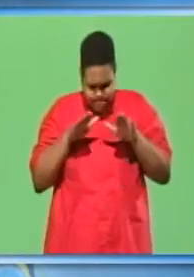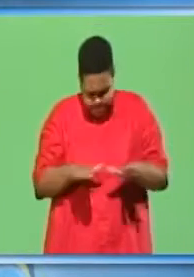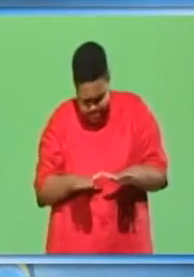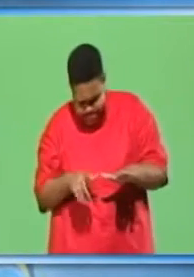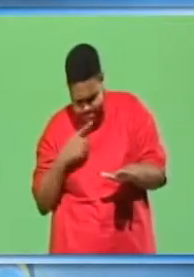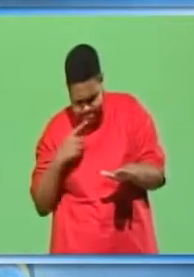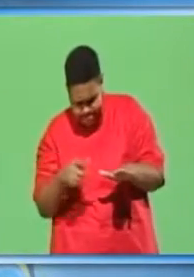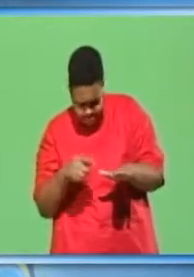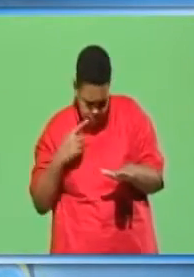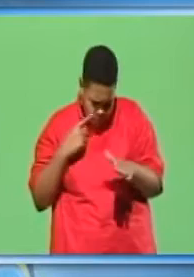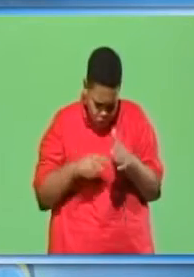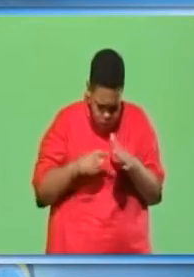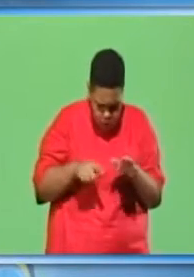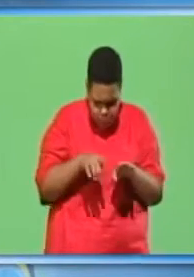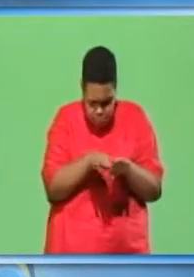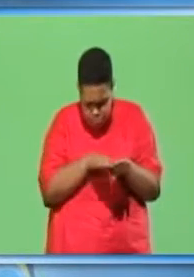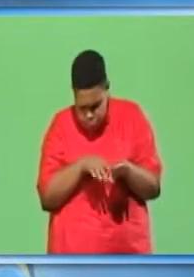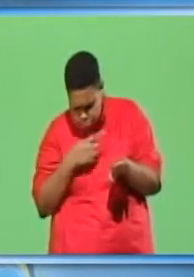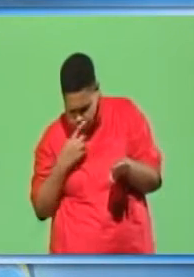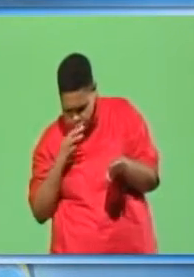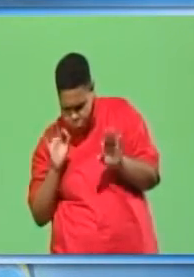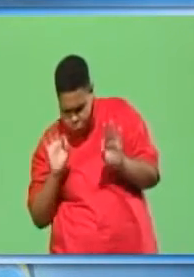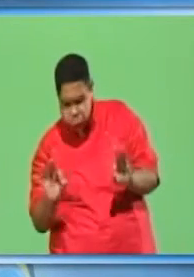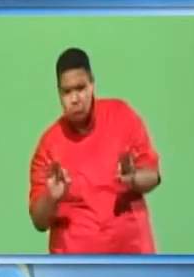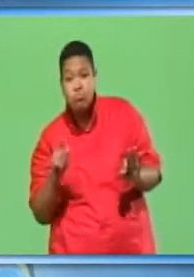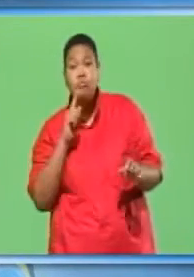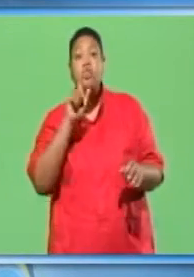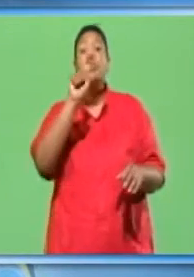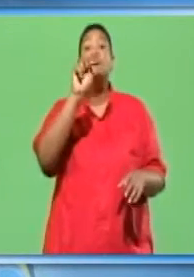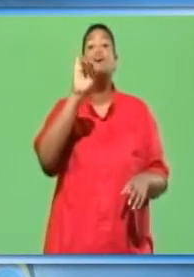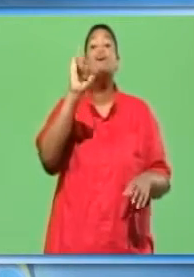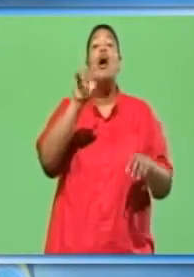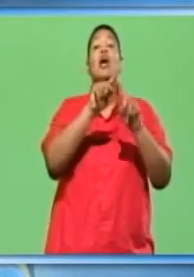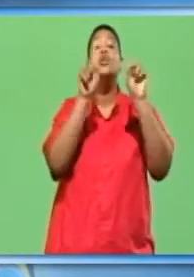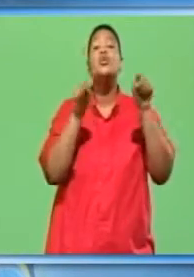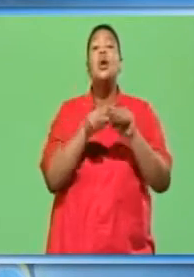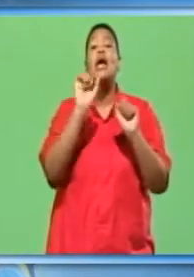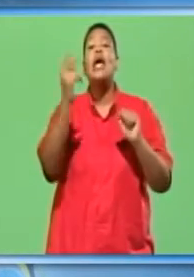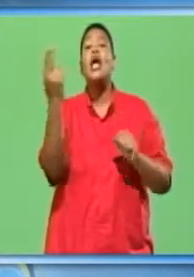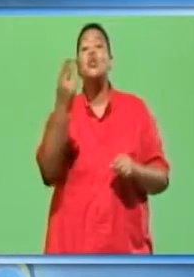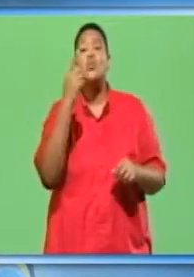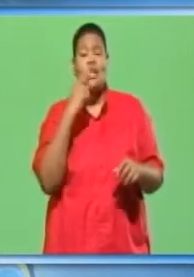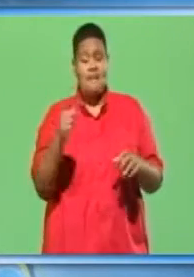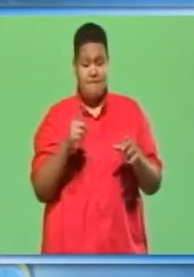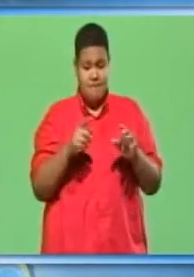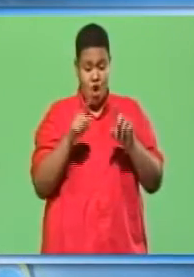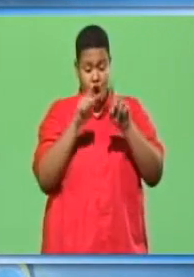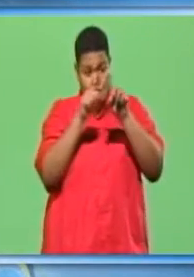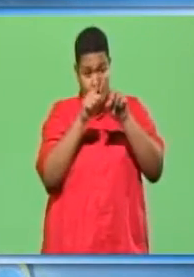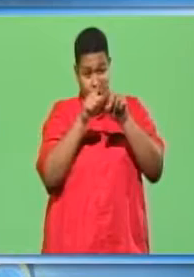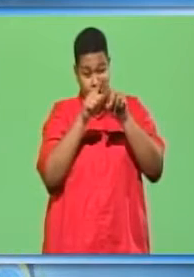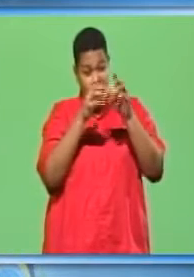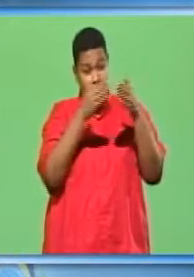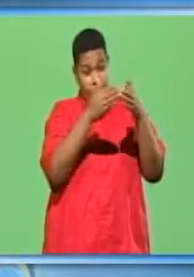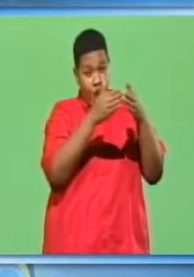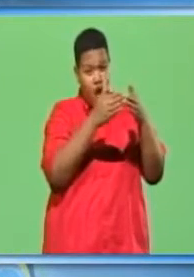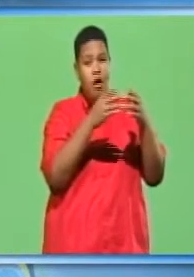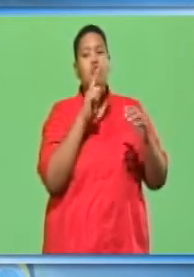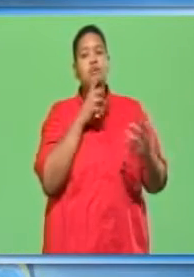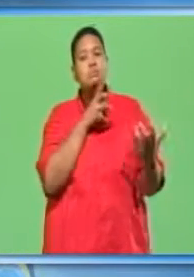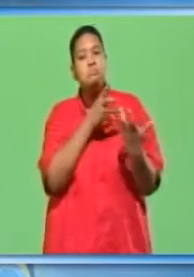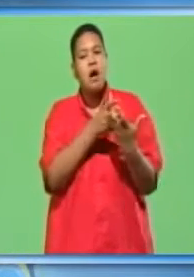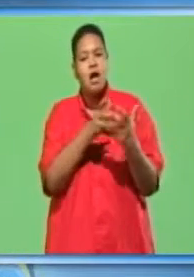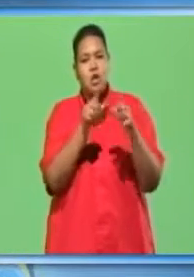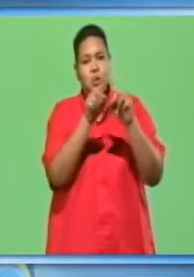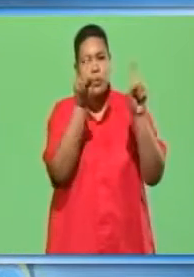of the surface of the wood. The tri-square may also be used to check if corners and parts of the project are square.